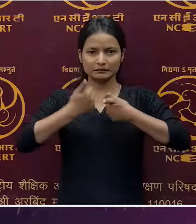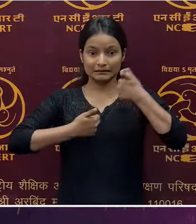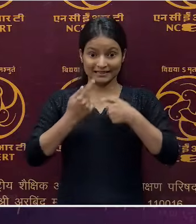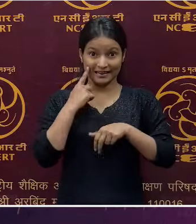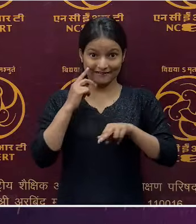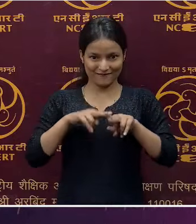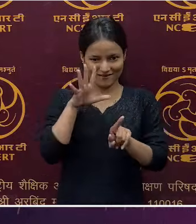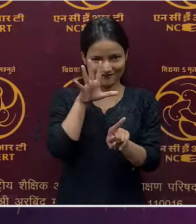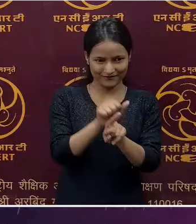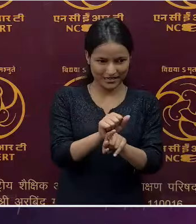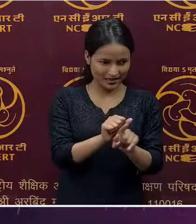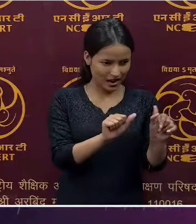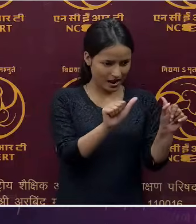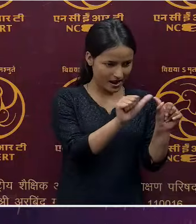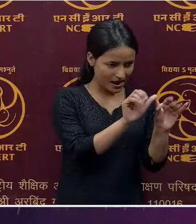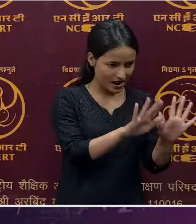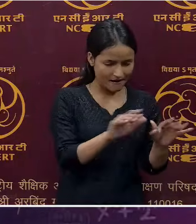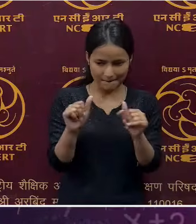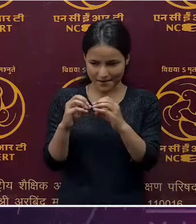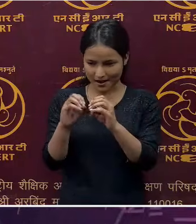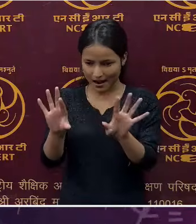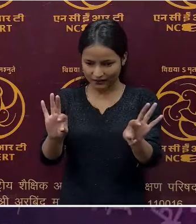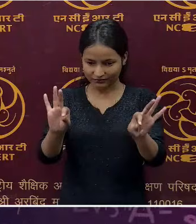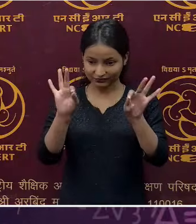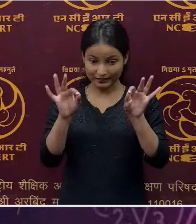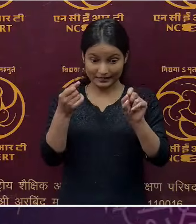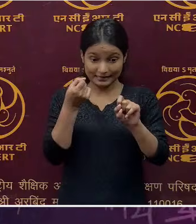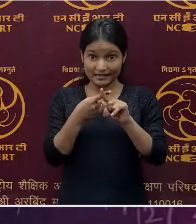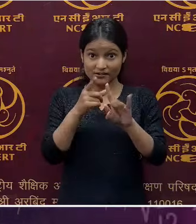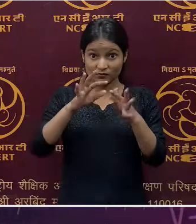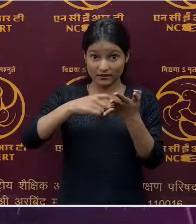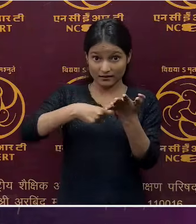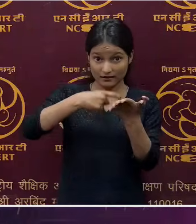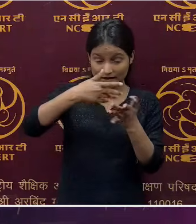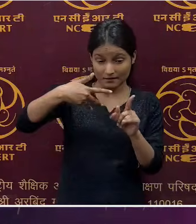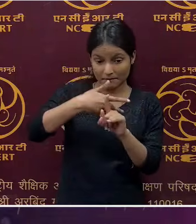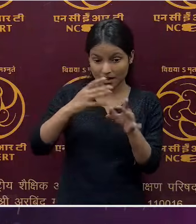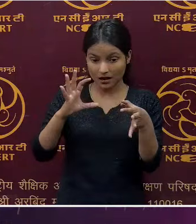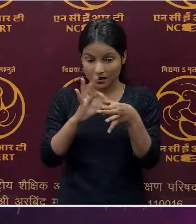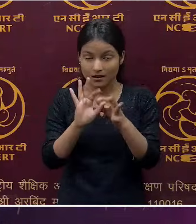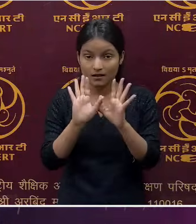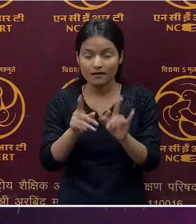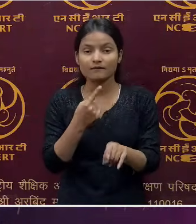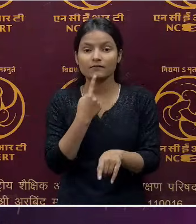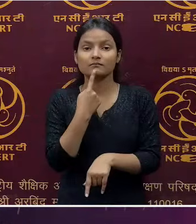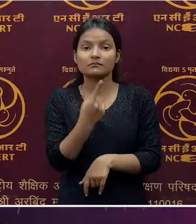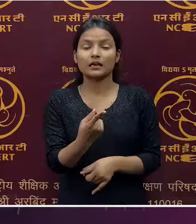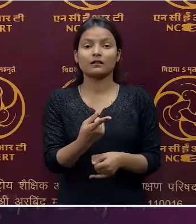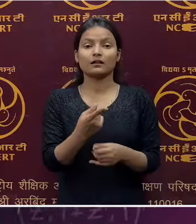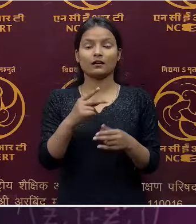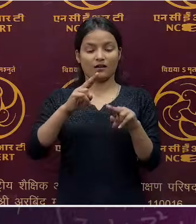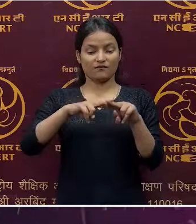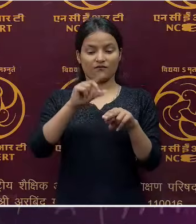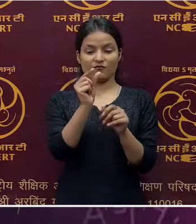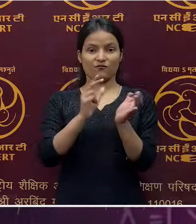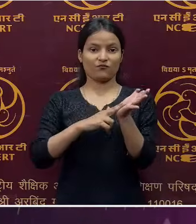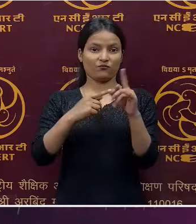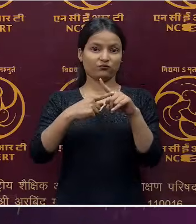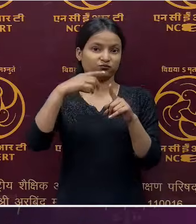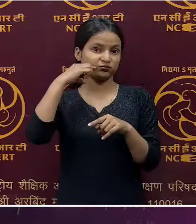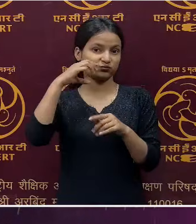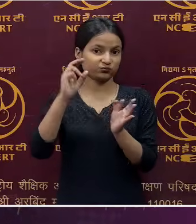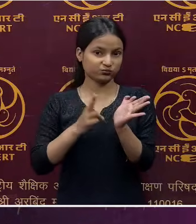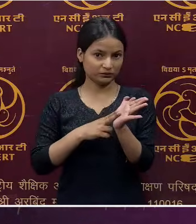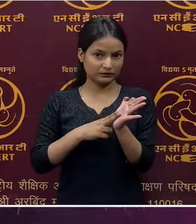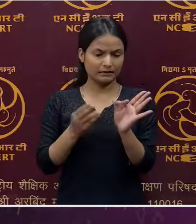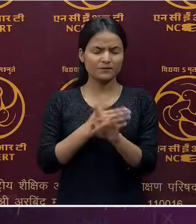relation. And what is function? When we talk about relation, and we apply two conditions. First,